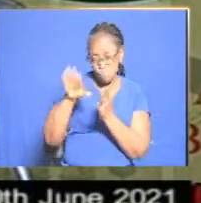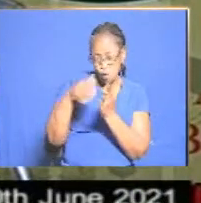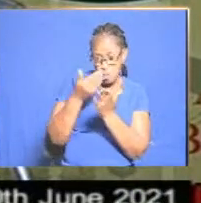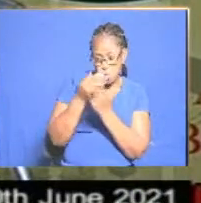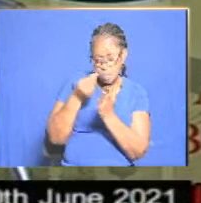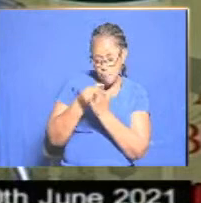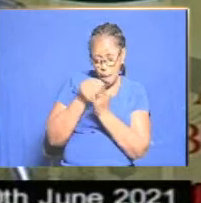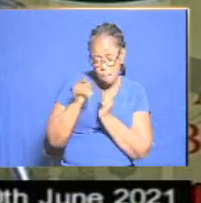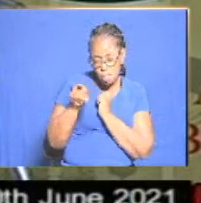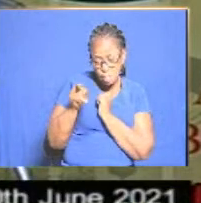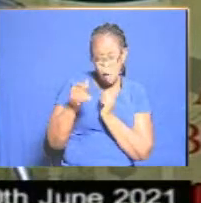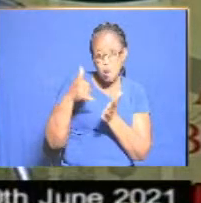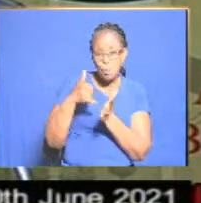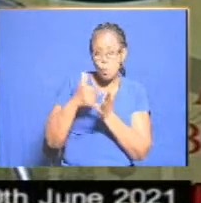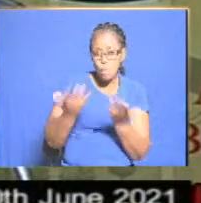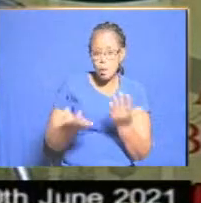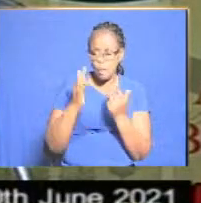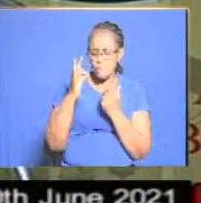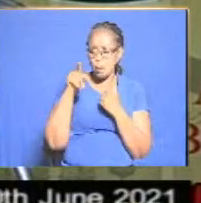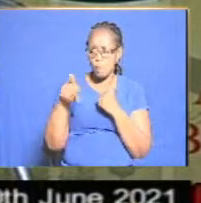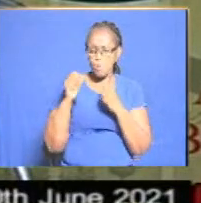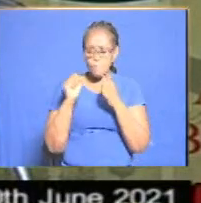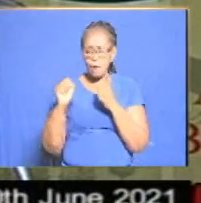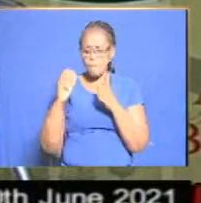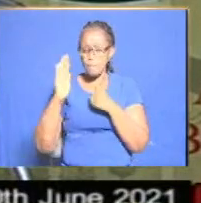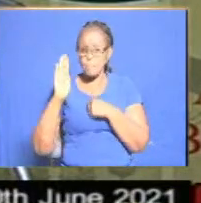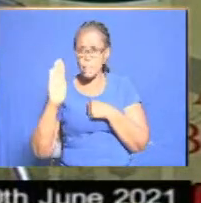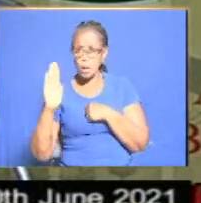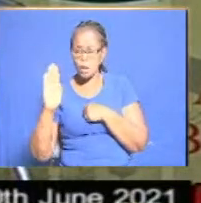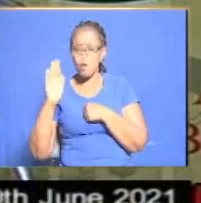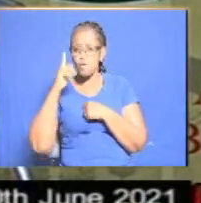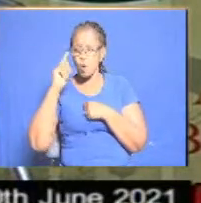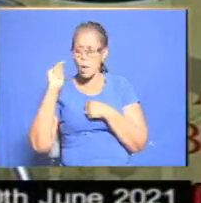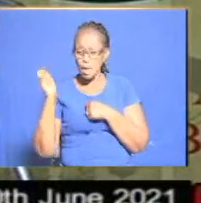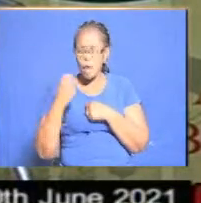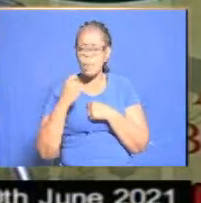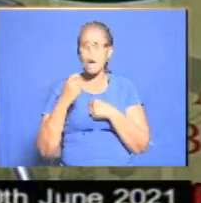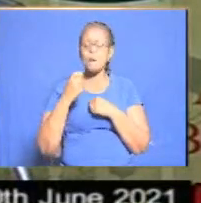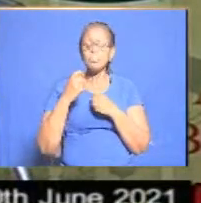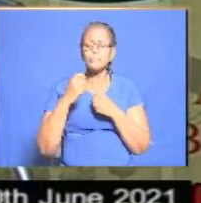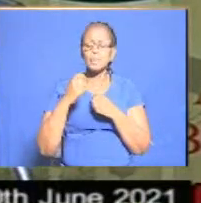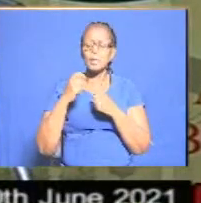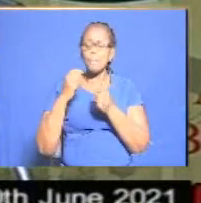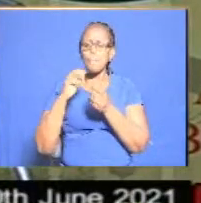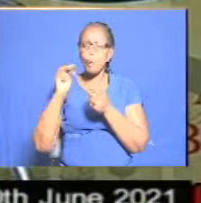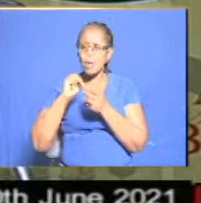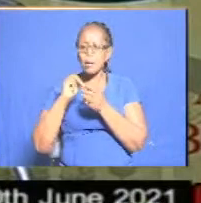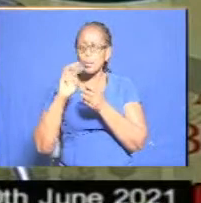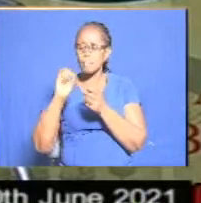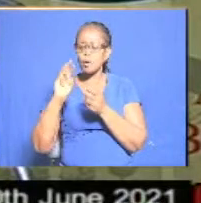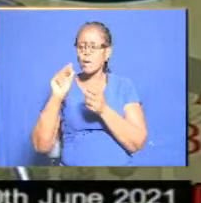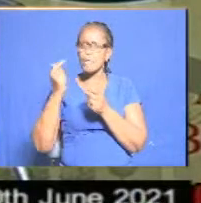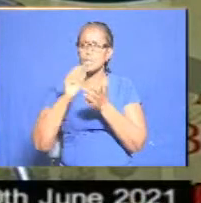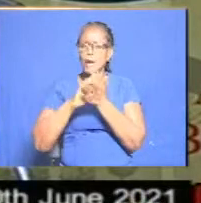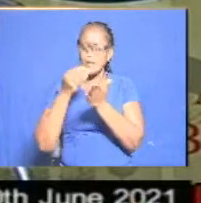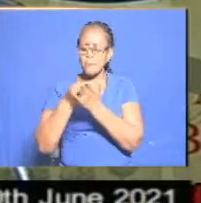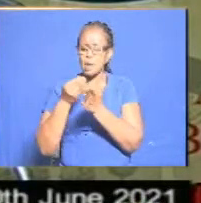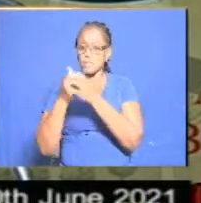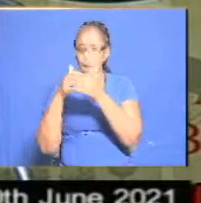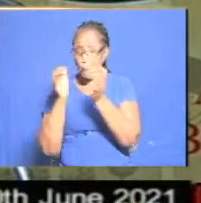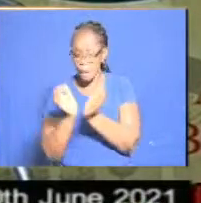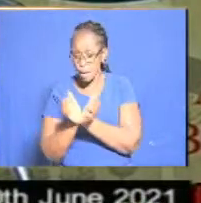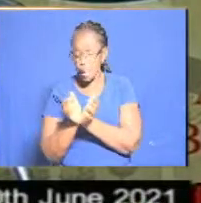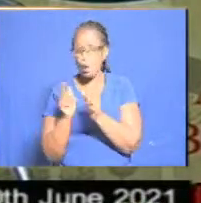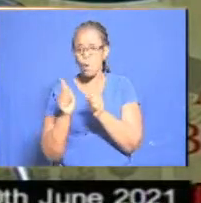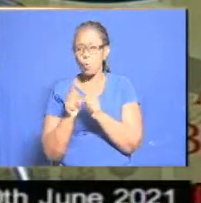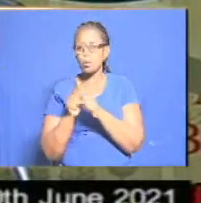includes ₱3.5 billion to Kenya Mortgage Refinance Company for establishment of the company's capital, as well